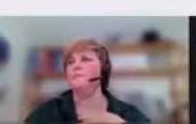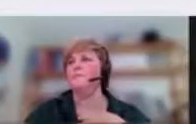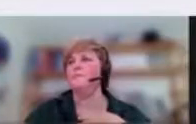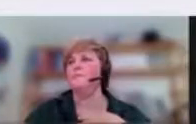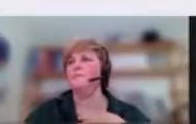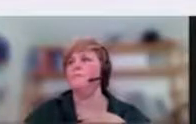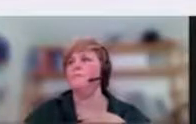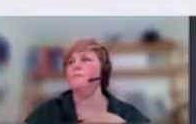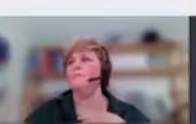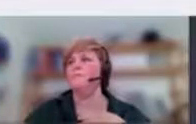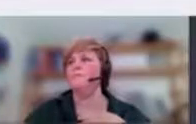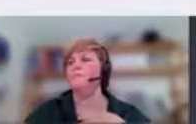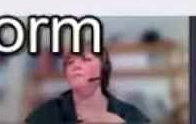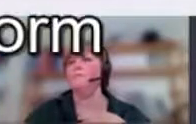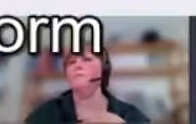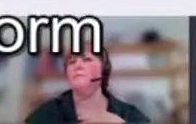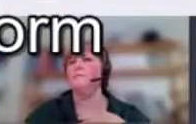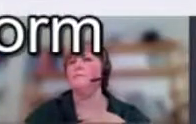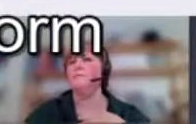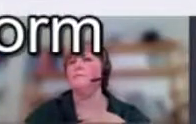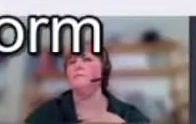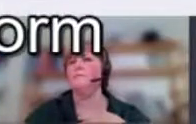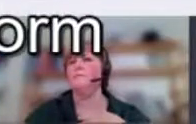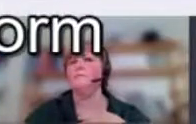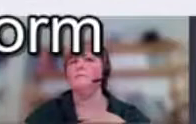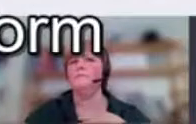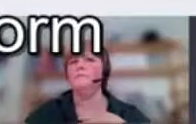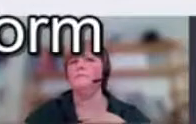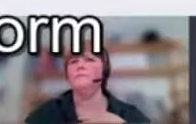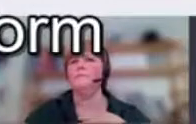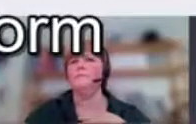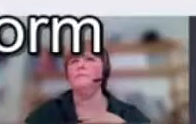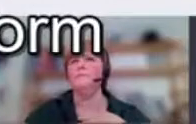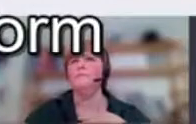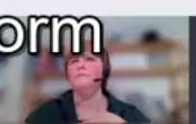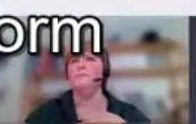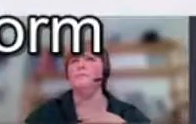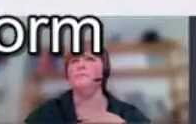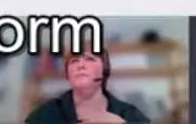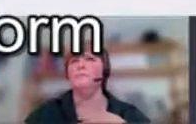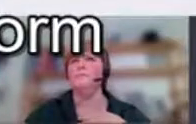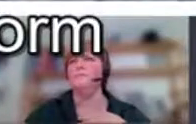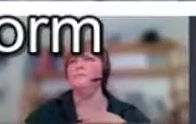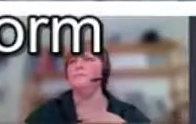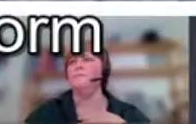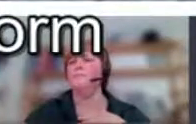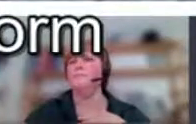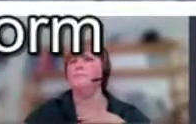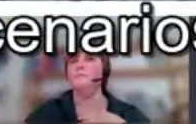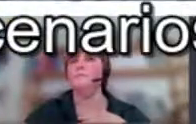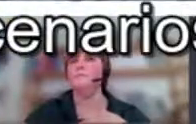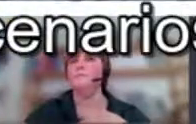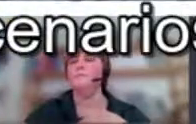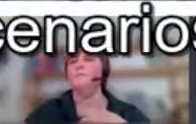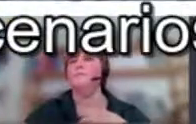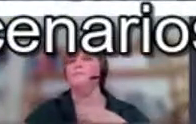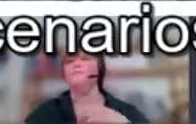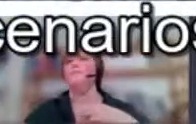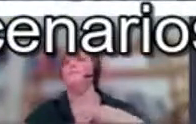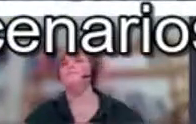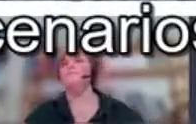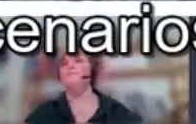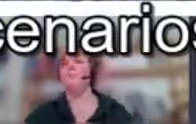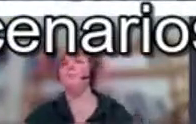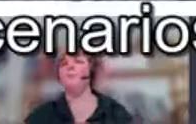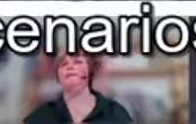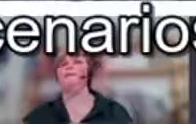We've carefully assessed the road network in the area and predicted how it might perform in the future with and